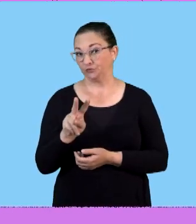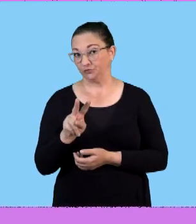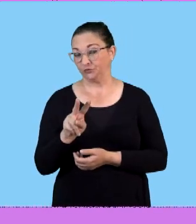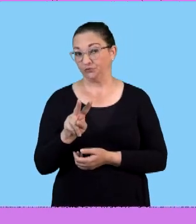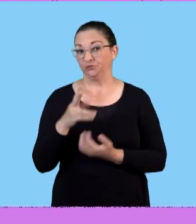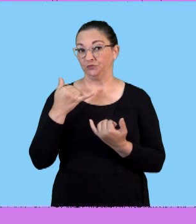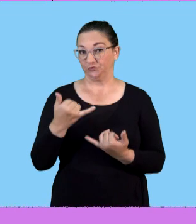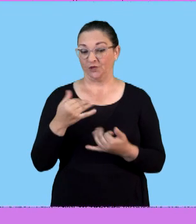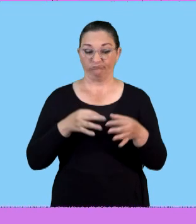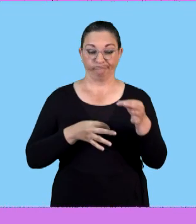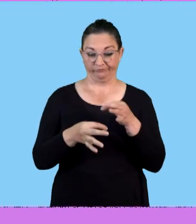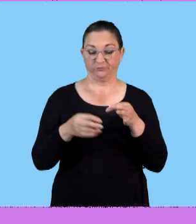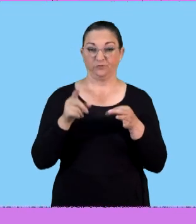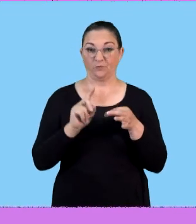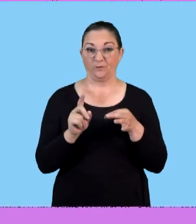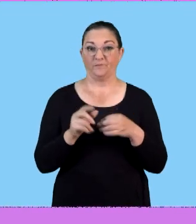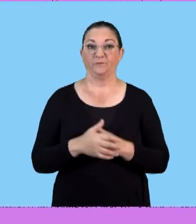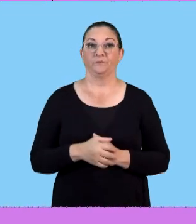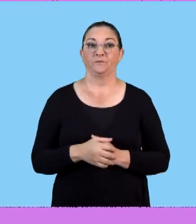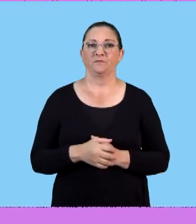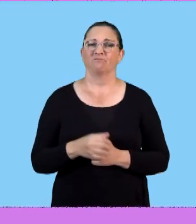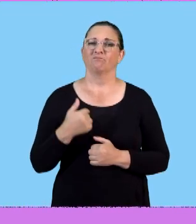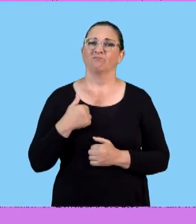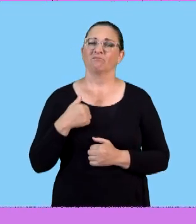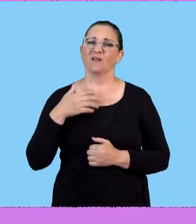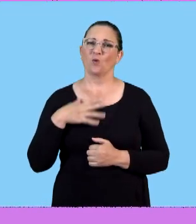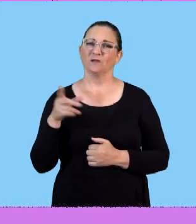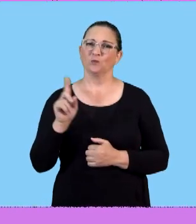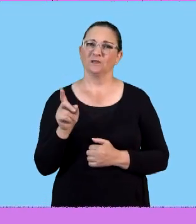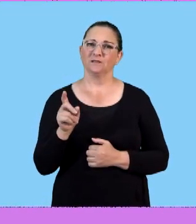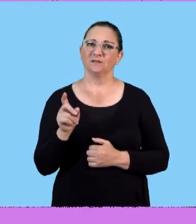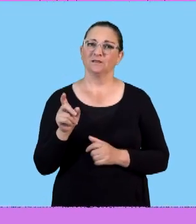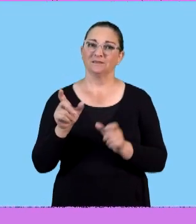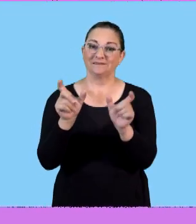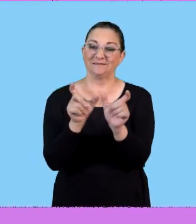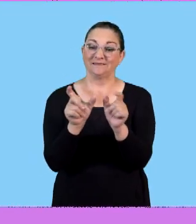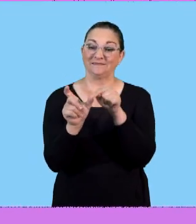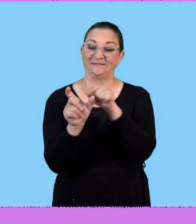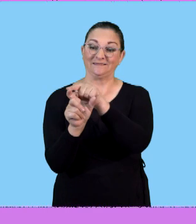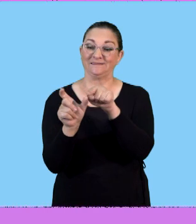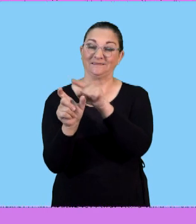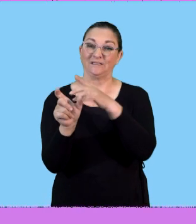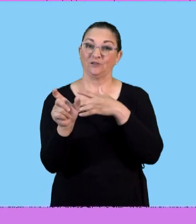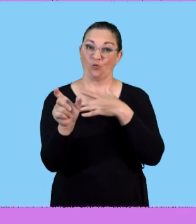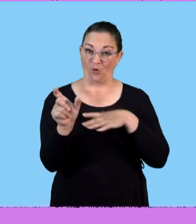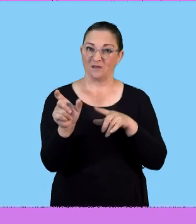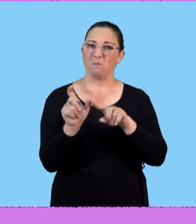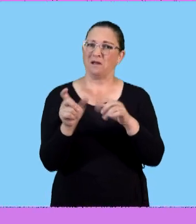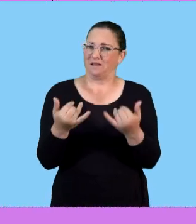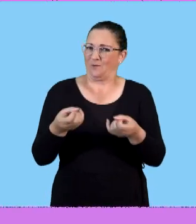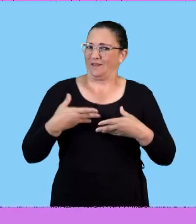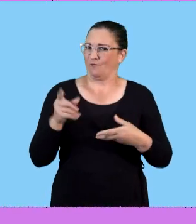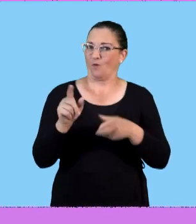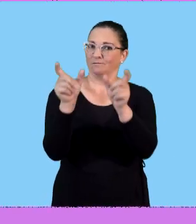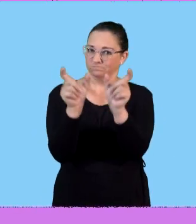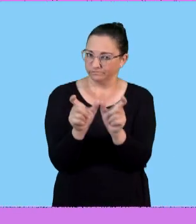my formula. I'm going to substitute now, right? Second, I want what? I want my radius. But what was